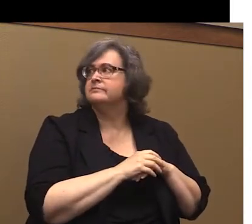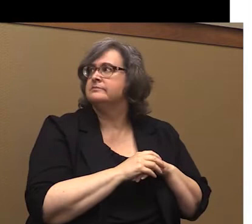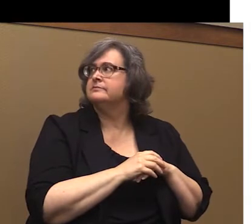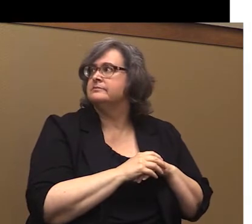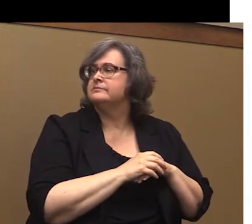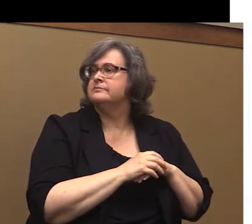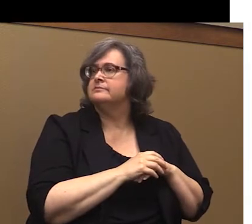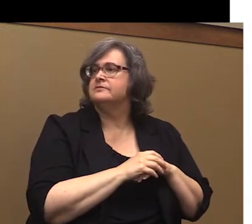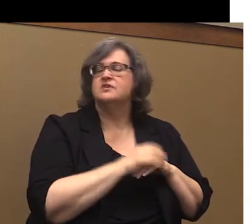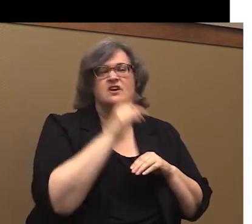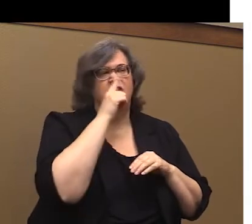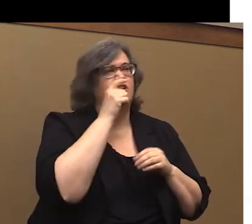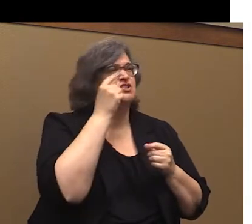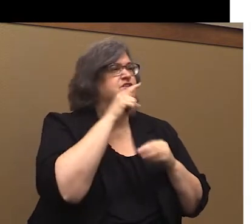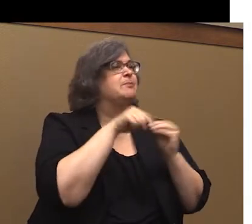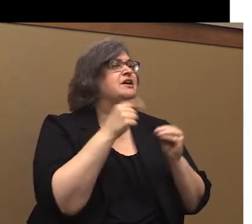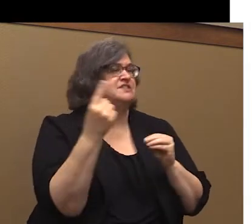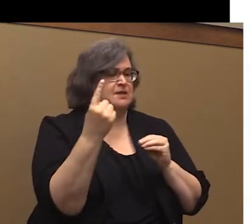And